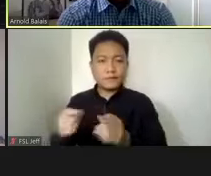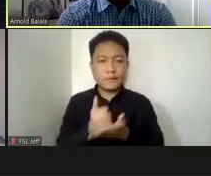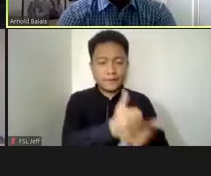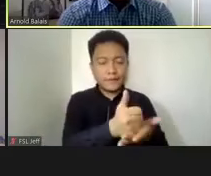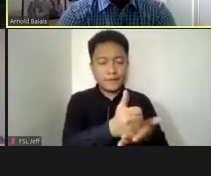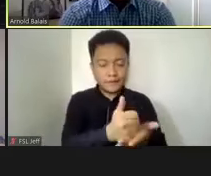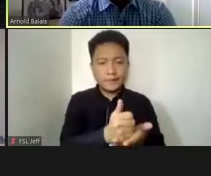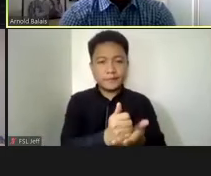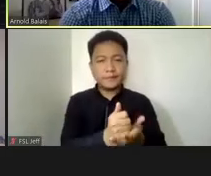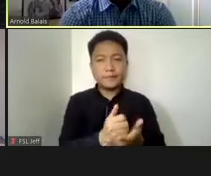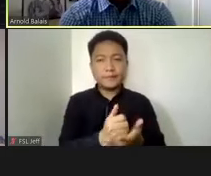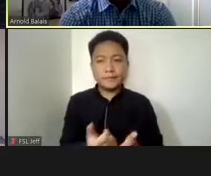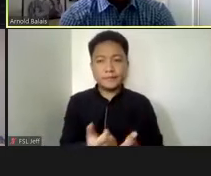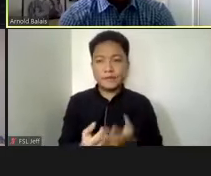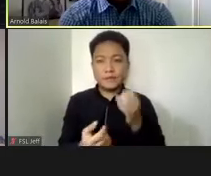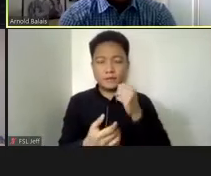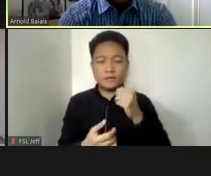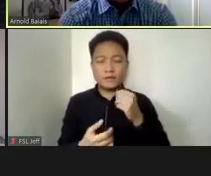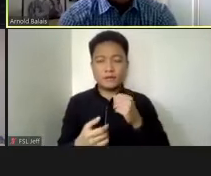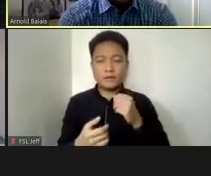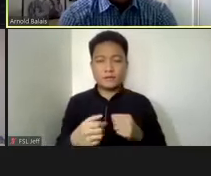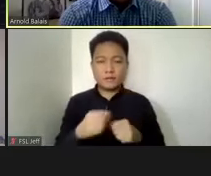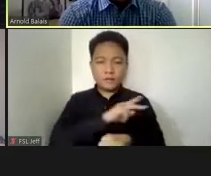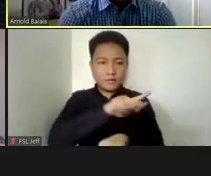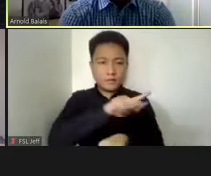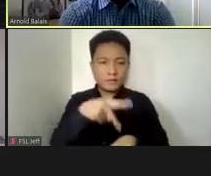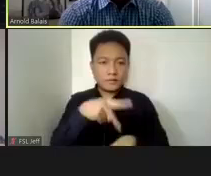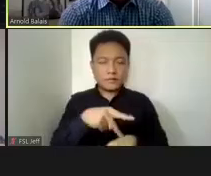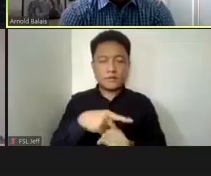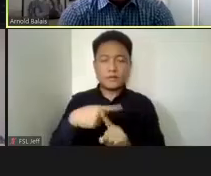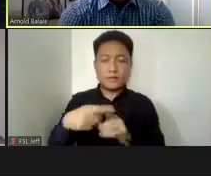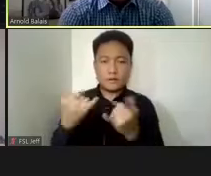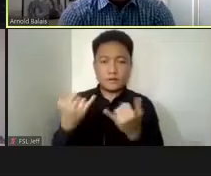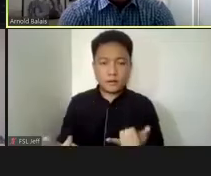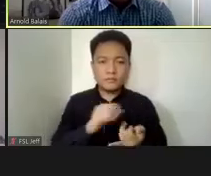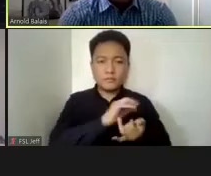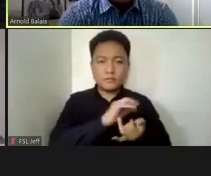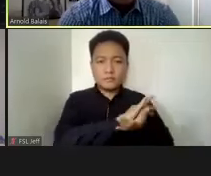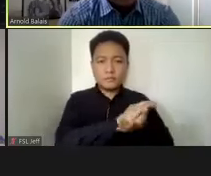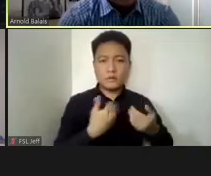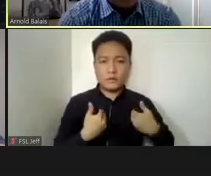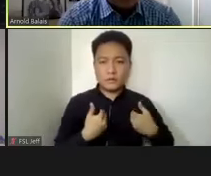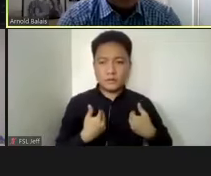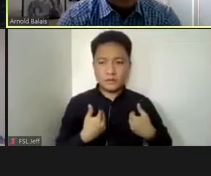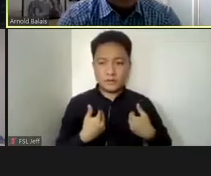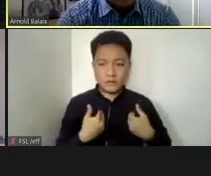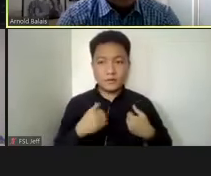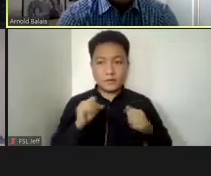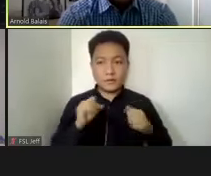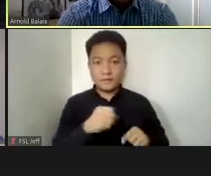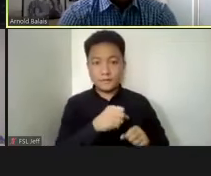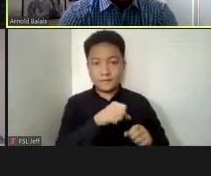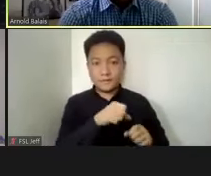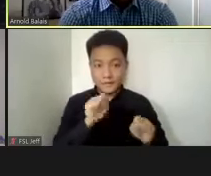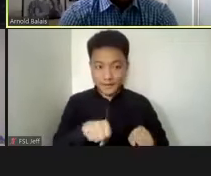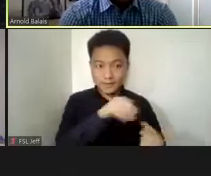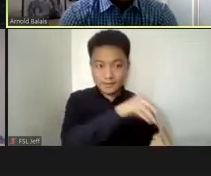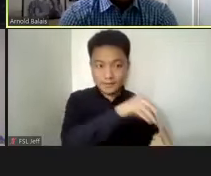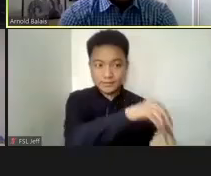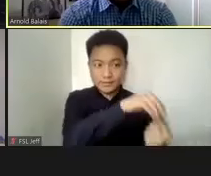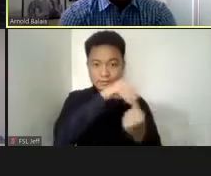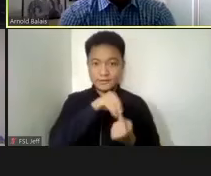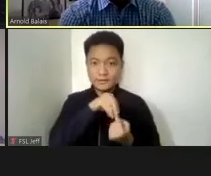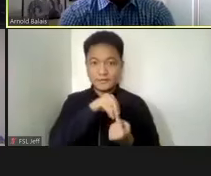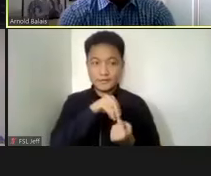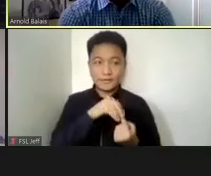Ihiramin ko yung sinabi ni Mrs. Gump, kay Forrest Gump. Sabi niya, be the best of what God did. Alam mo, tumatak sa utak ko talaga yun